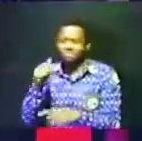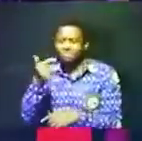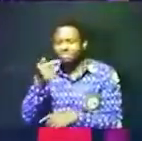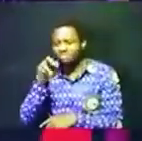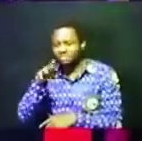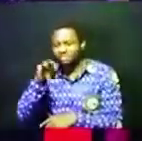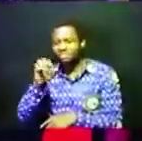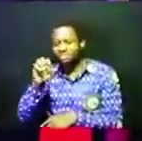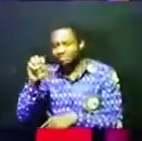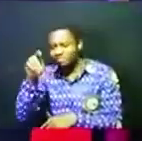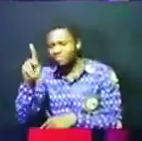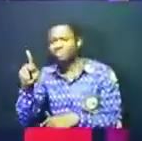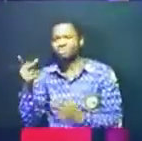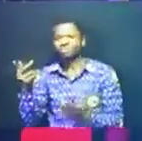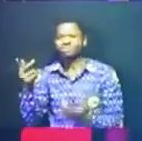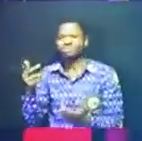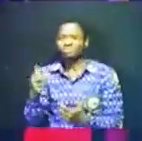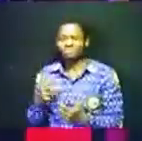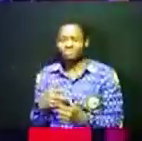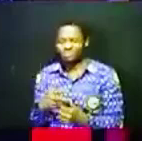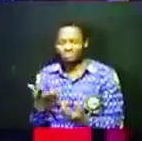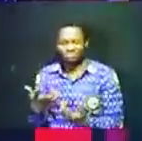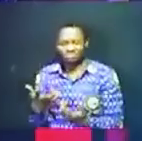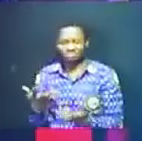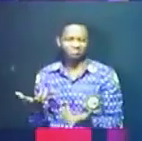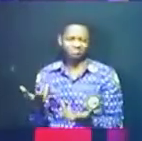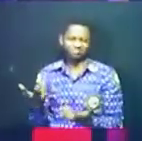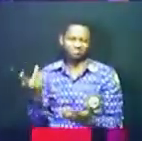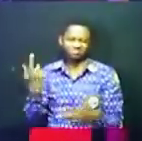to be repeating. I say, my friend,